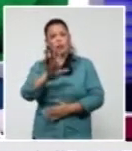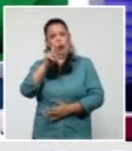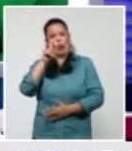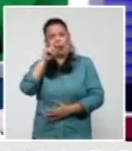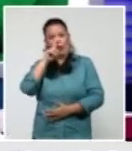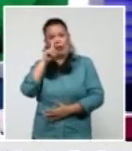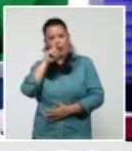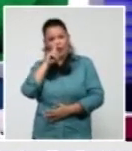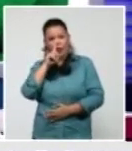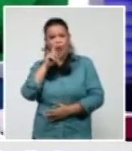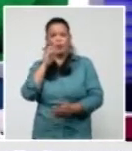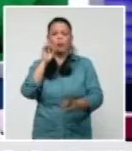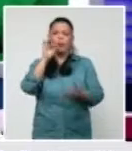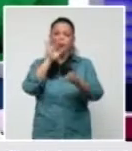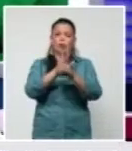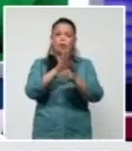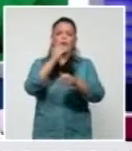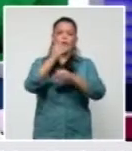cases.